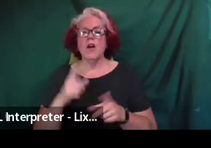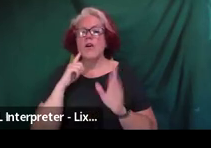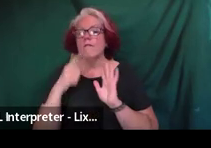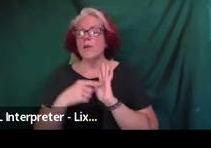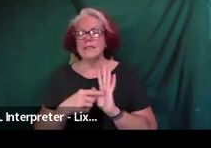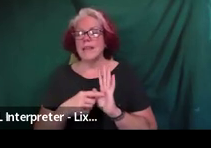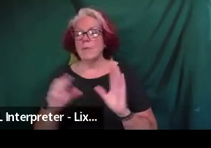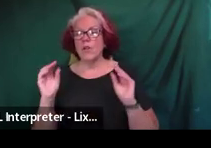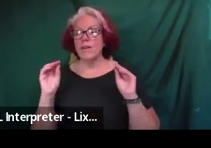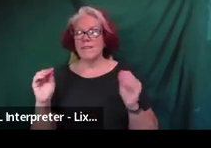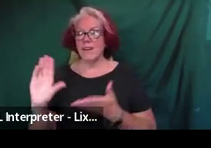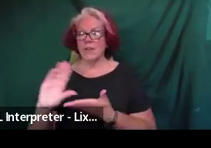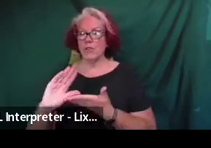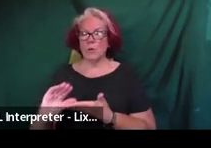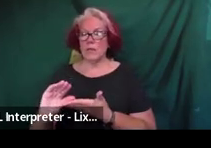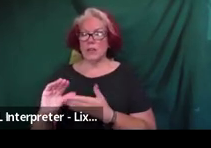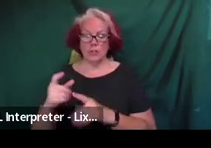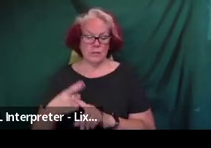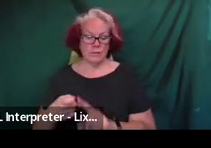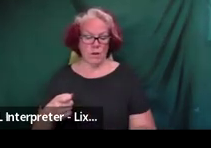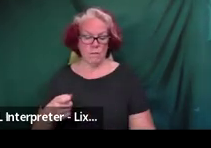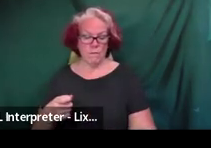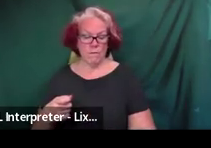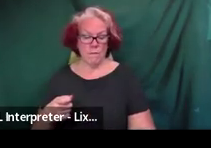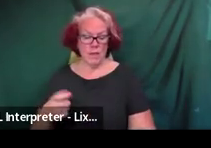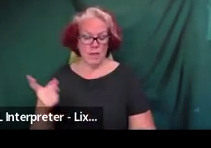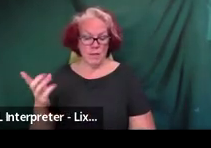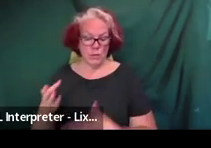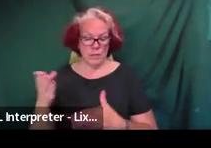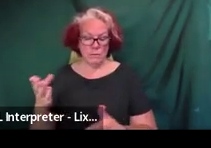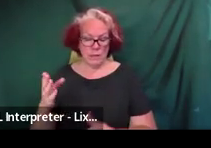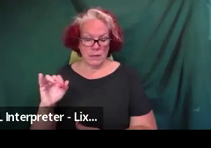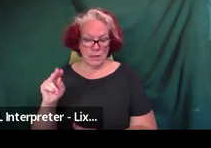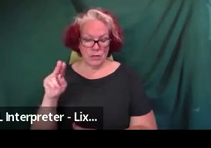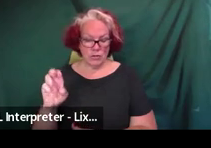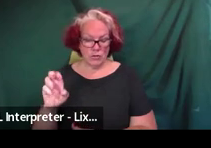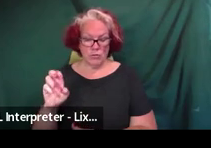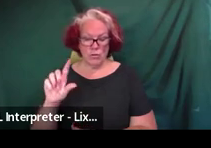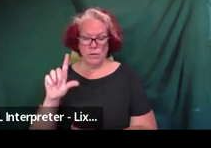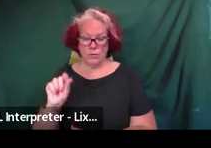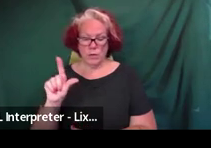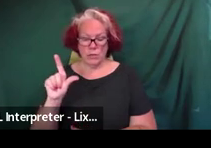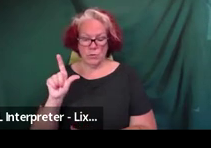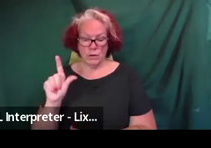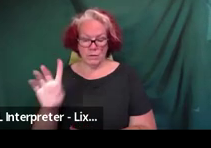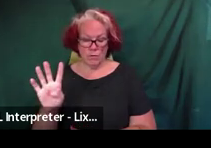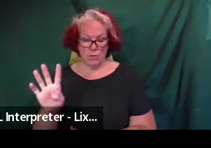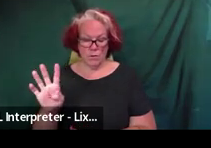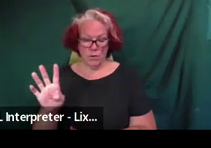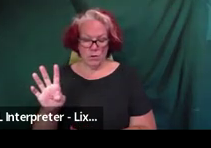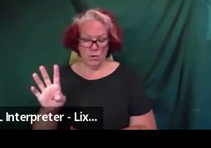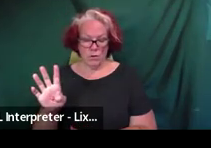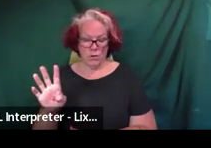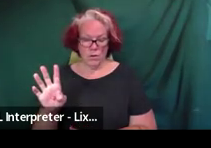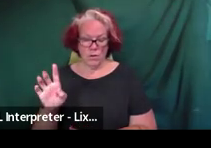the reductions from we submitted in June of 2024 were specifically related to the school closure